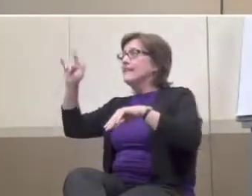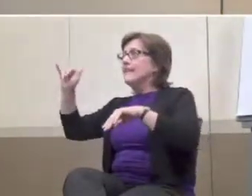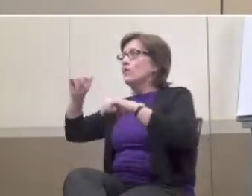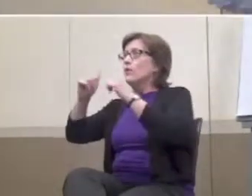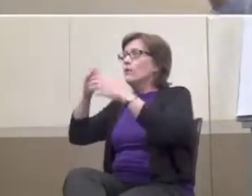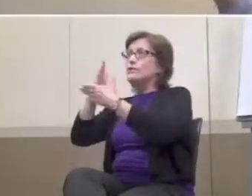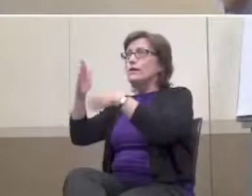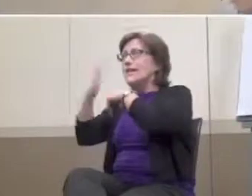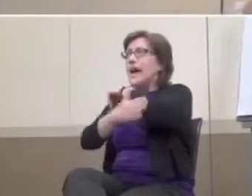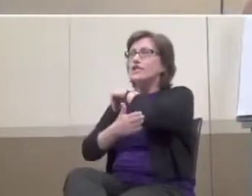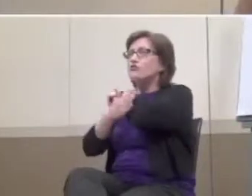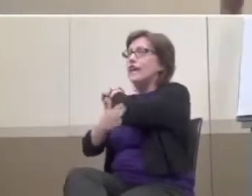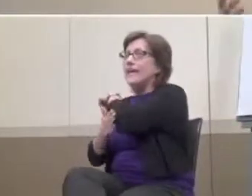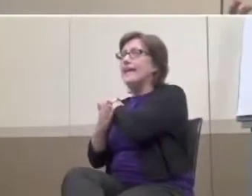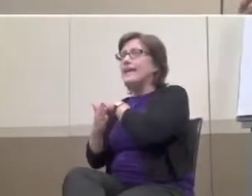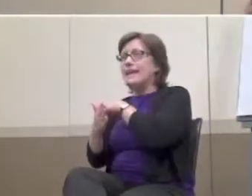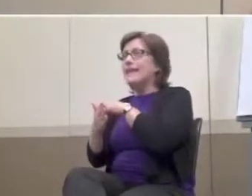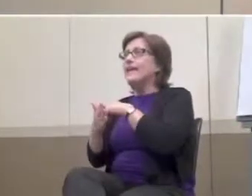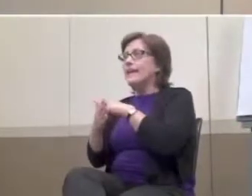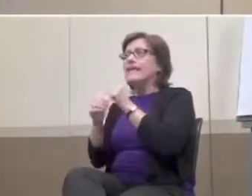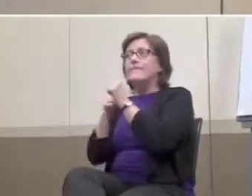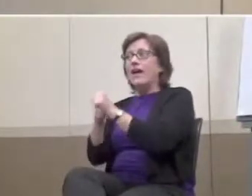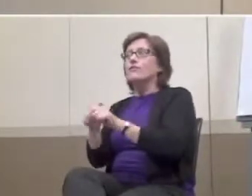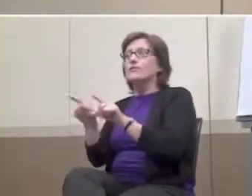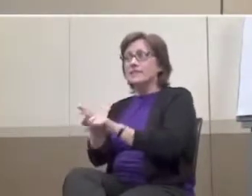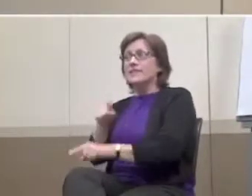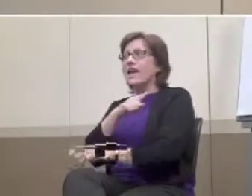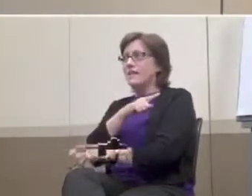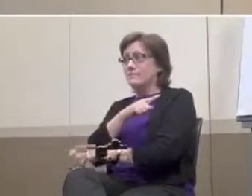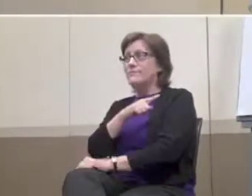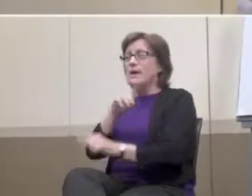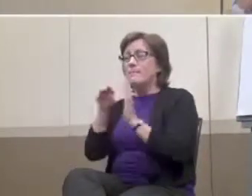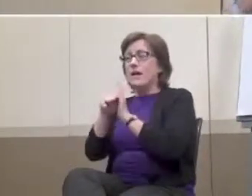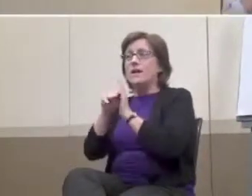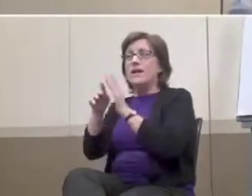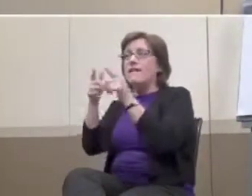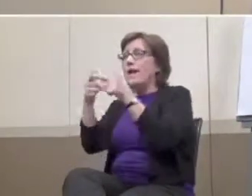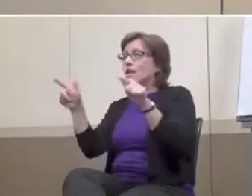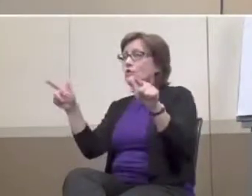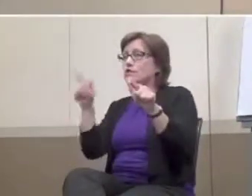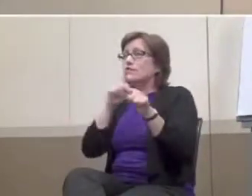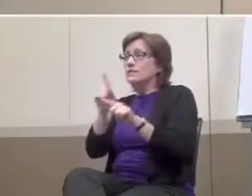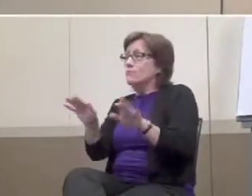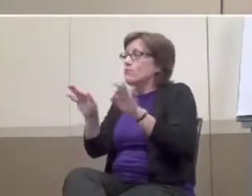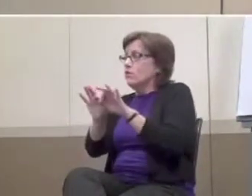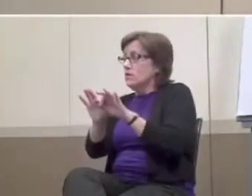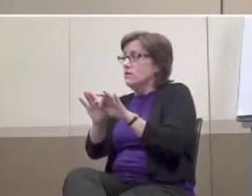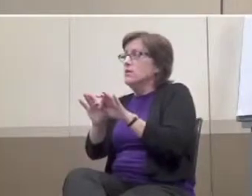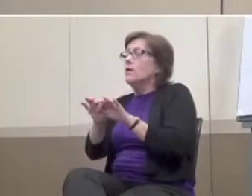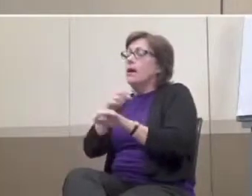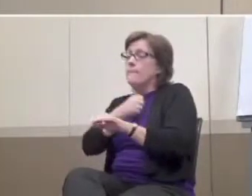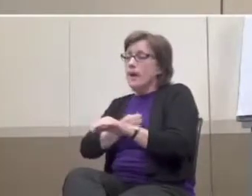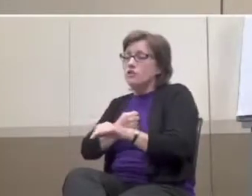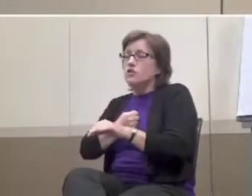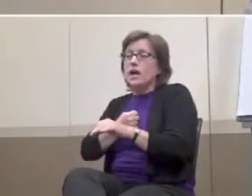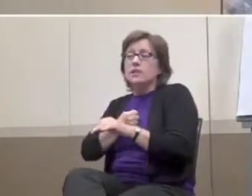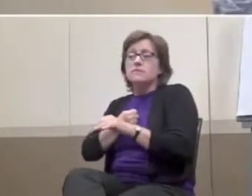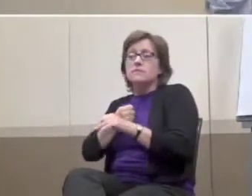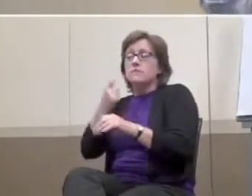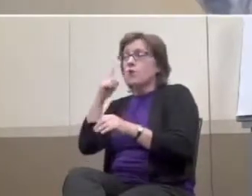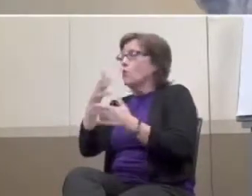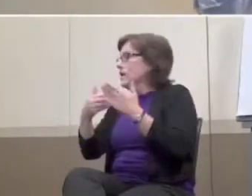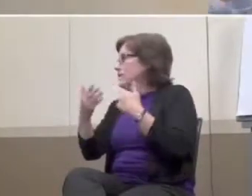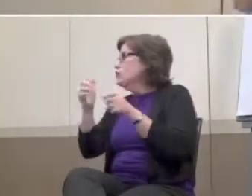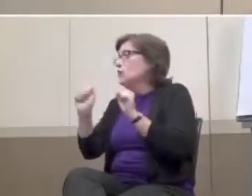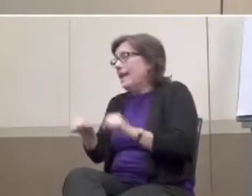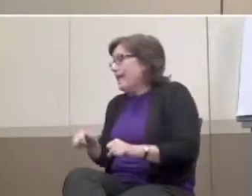between countries, follow this same model. The language is important. They apologize for whatever they can apologize